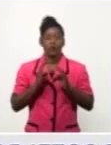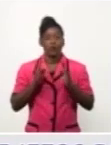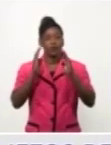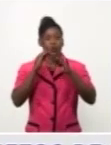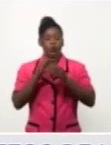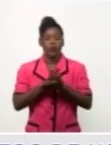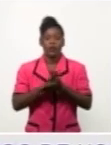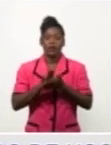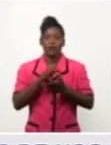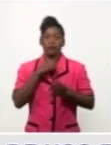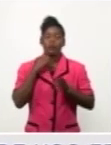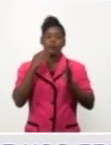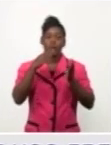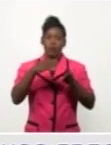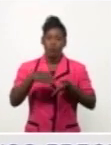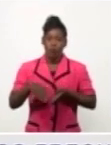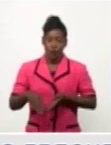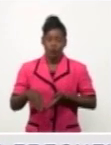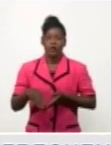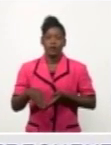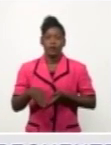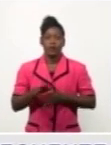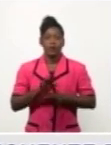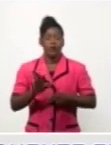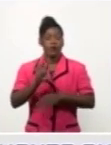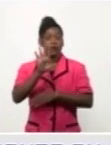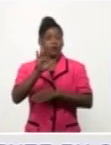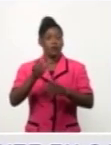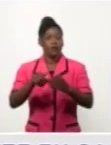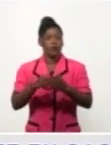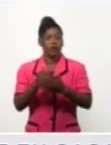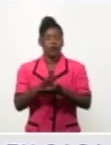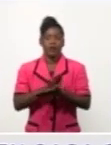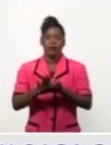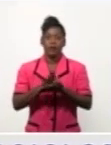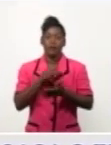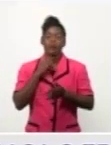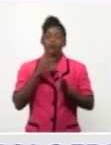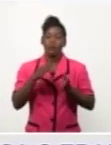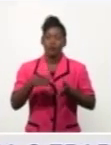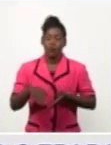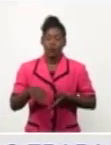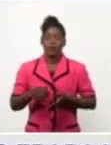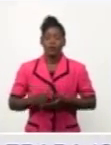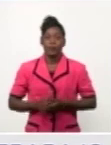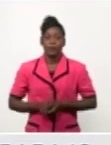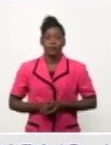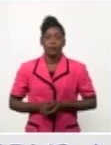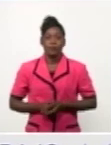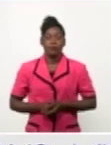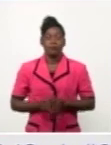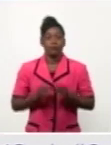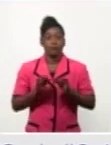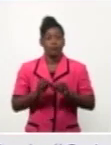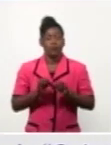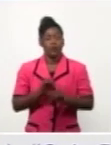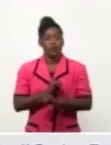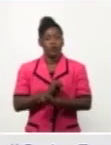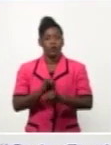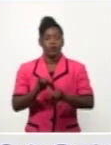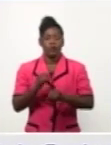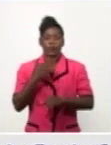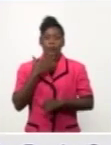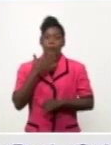without deceased patients, the fifth consecutive day, and this is